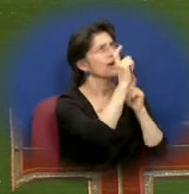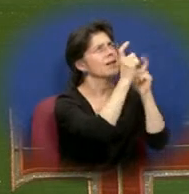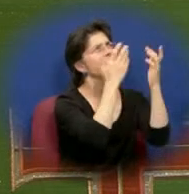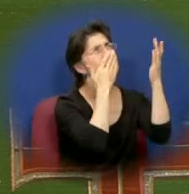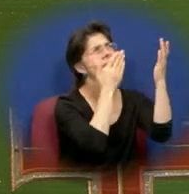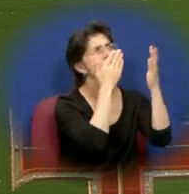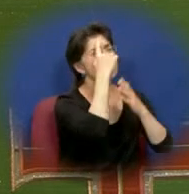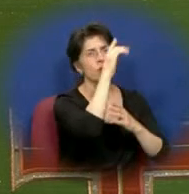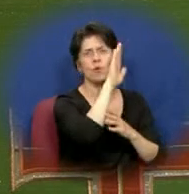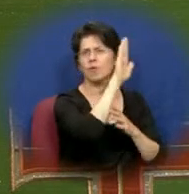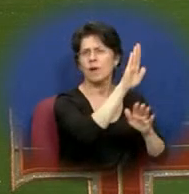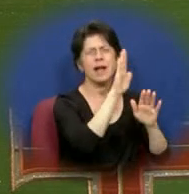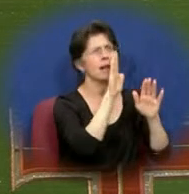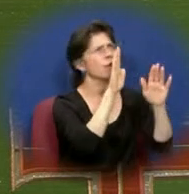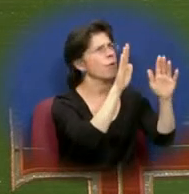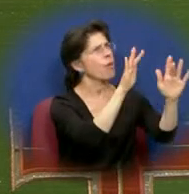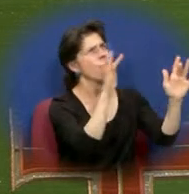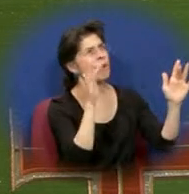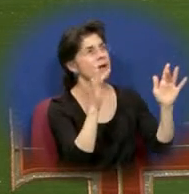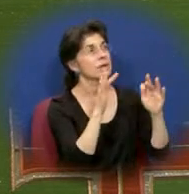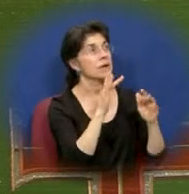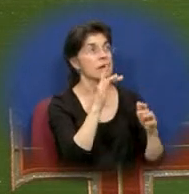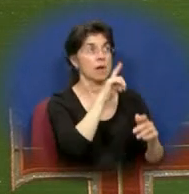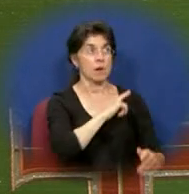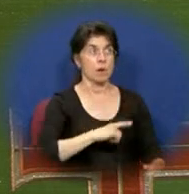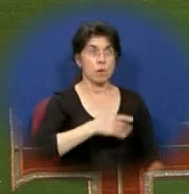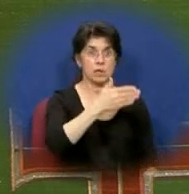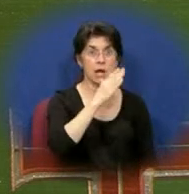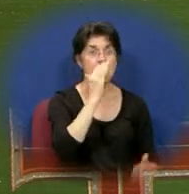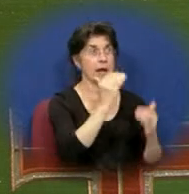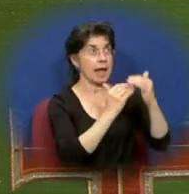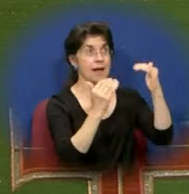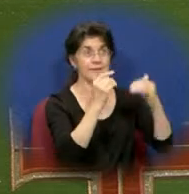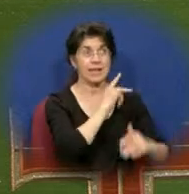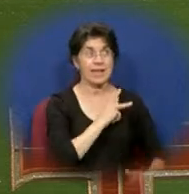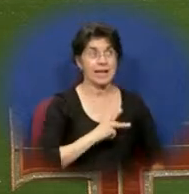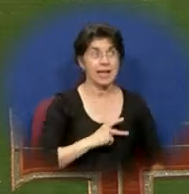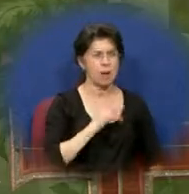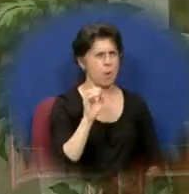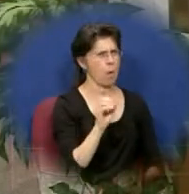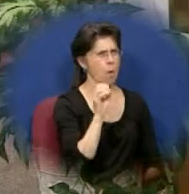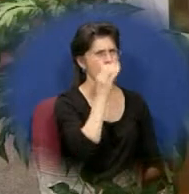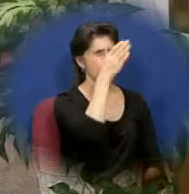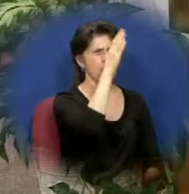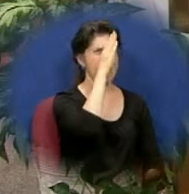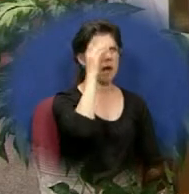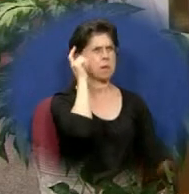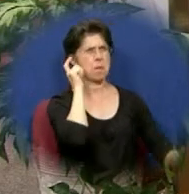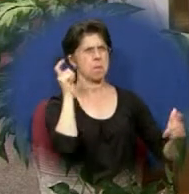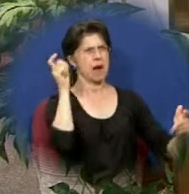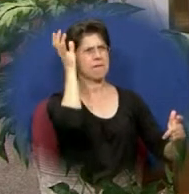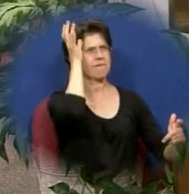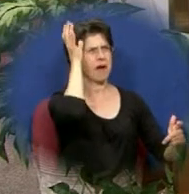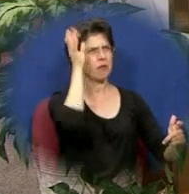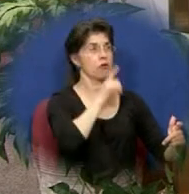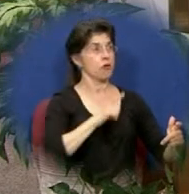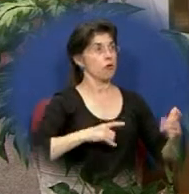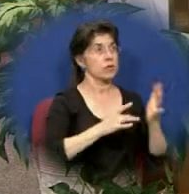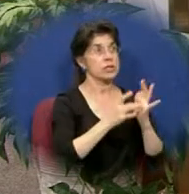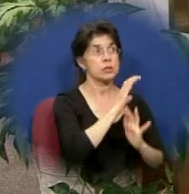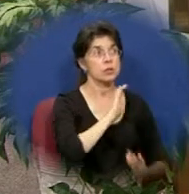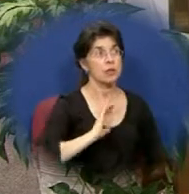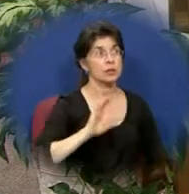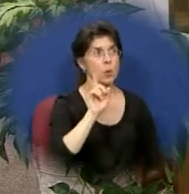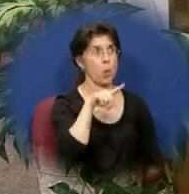great glory. Lord God, heavenly King, O God, Almighty Father, Lord Jesus Christ, only begotten